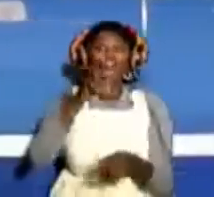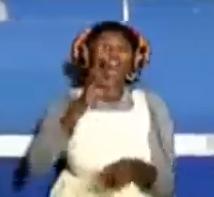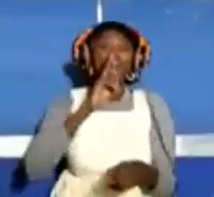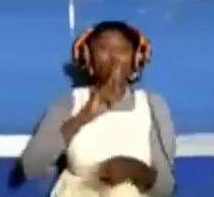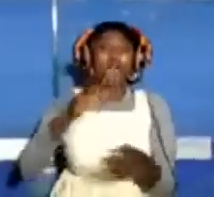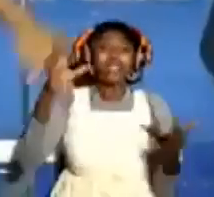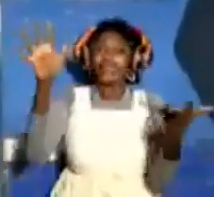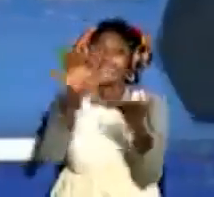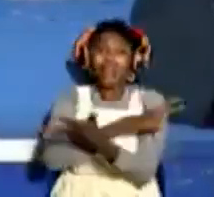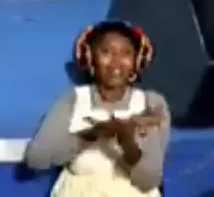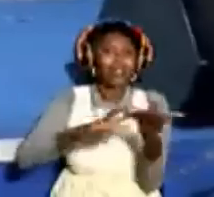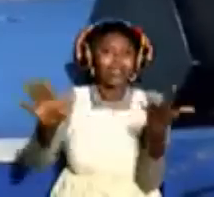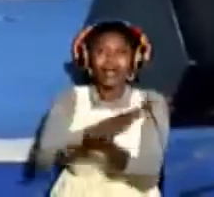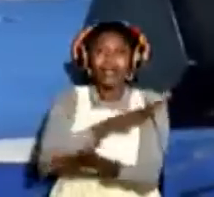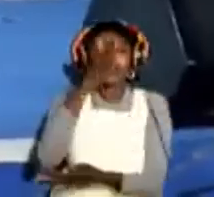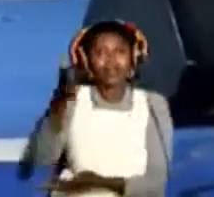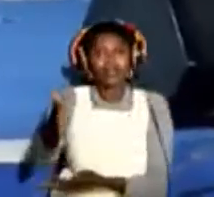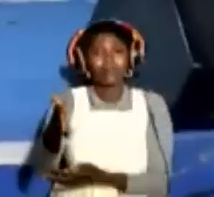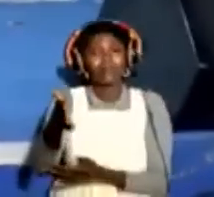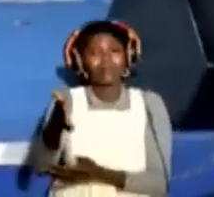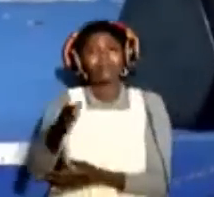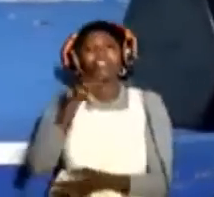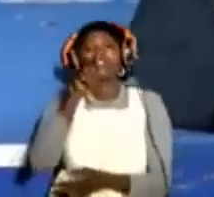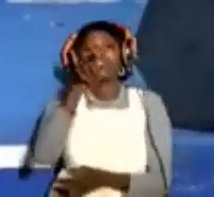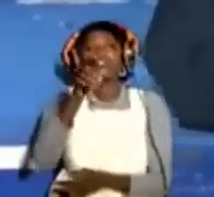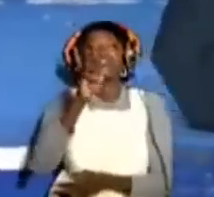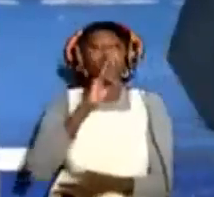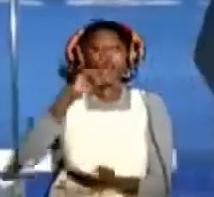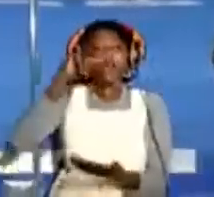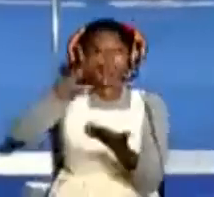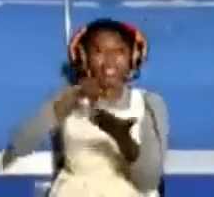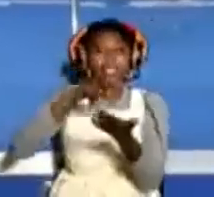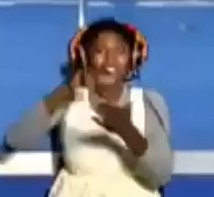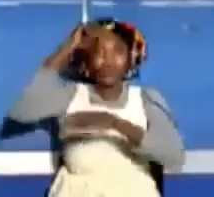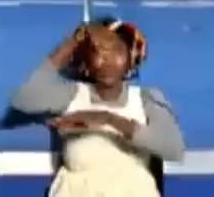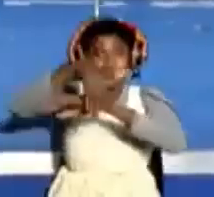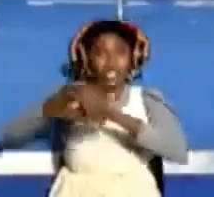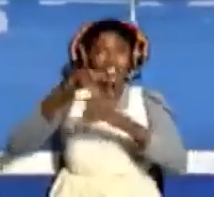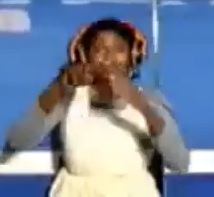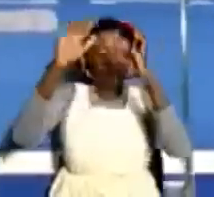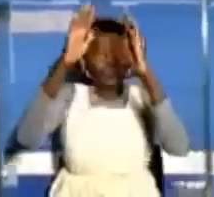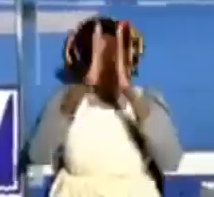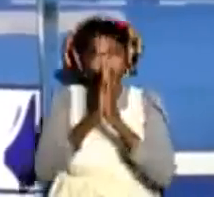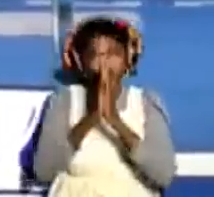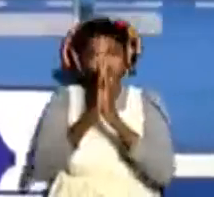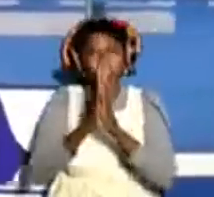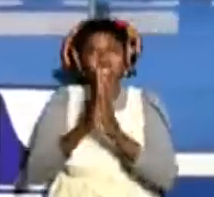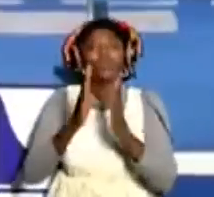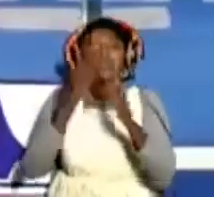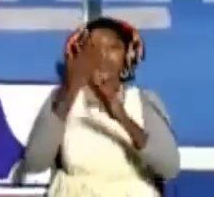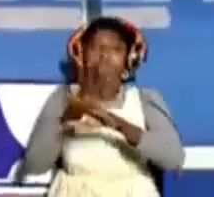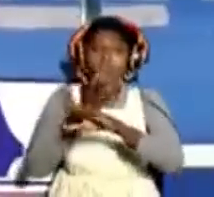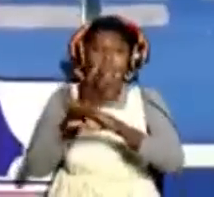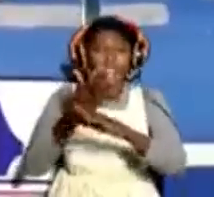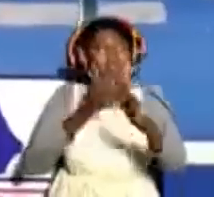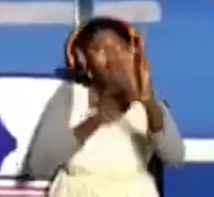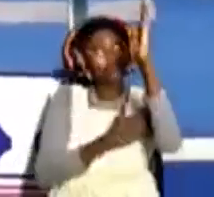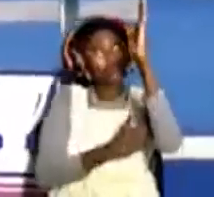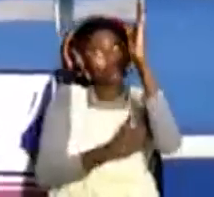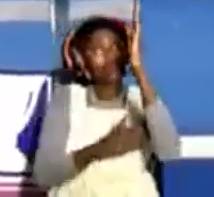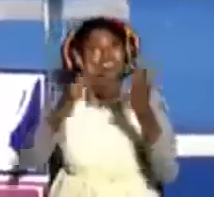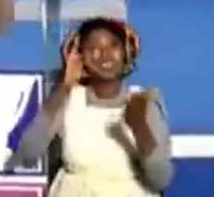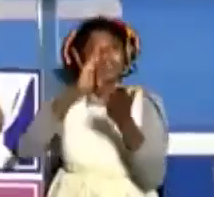already scattered. We are standing tonight to pray, to plead with God,